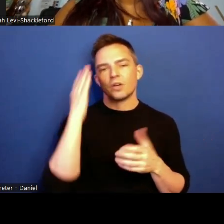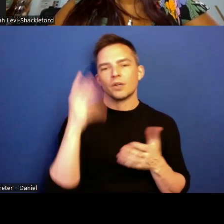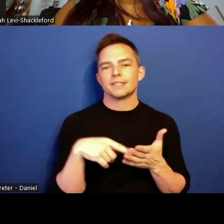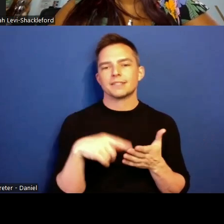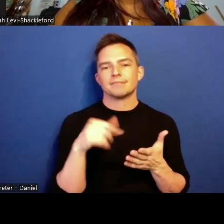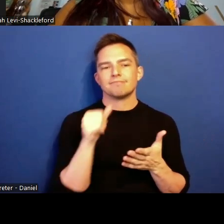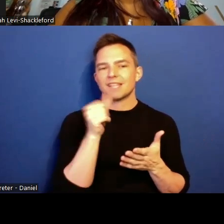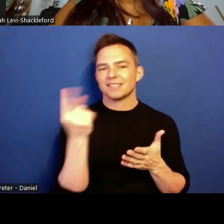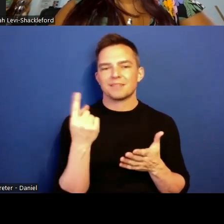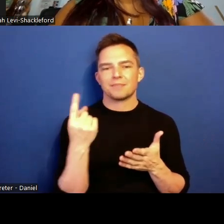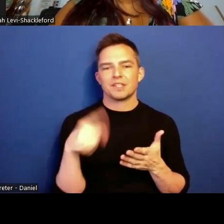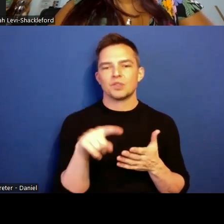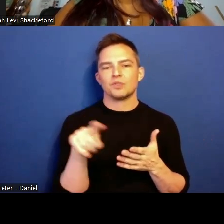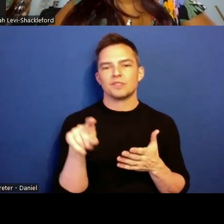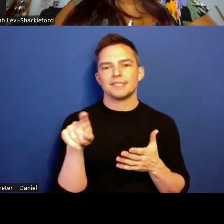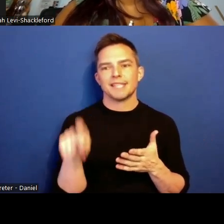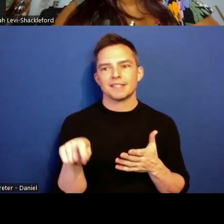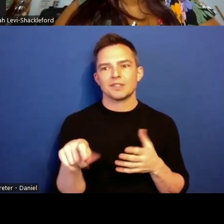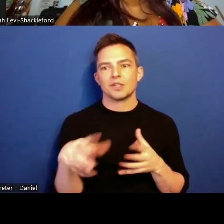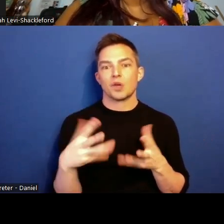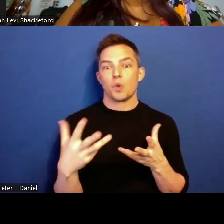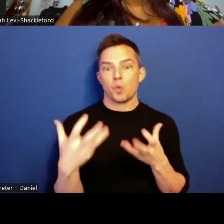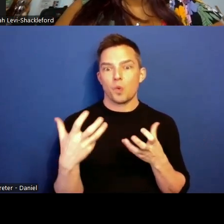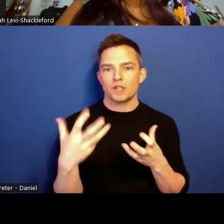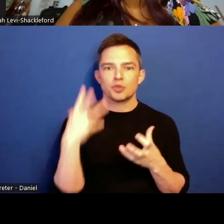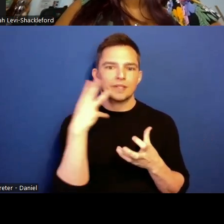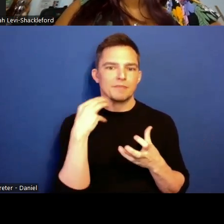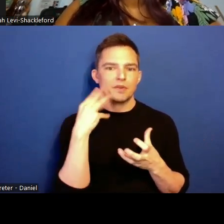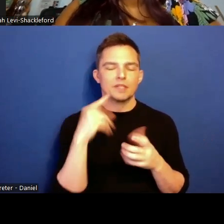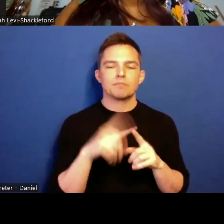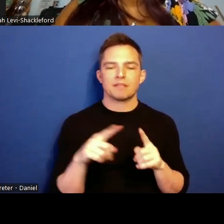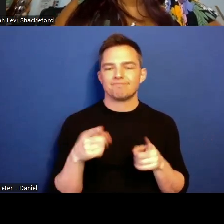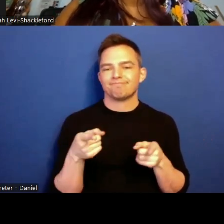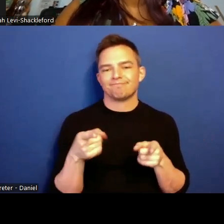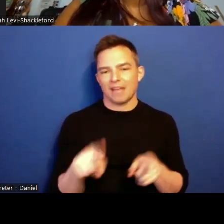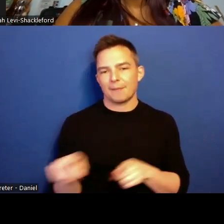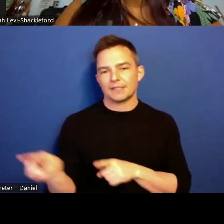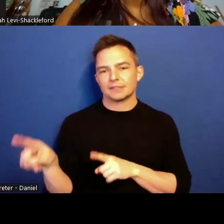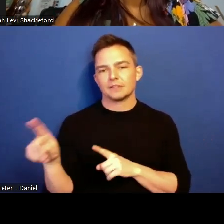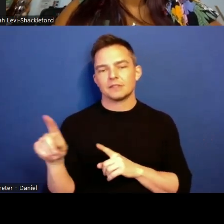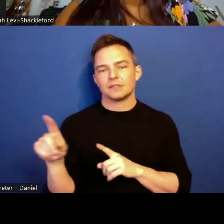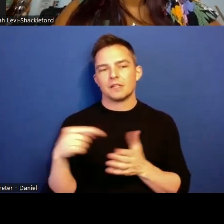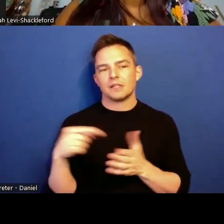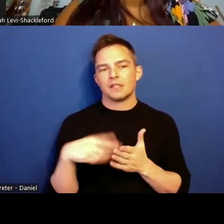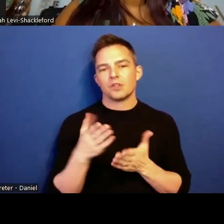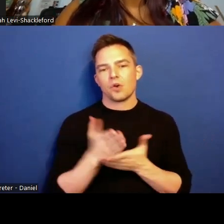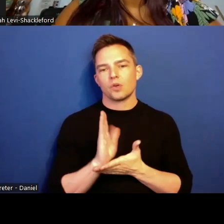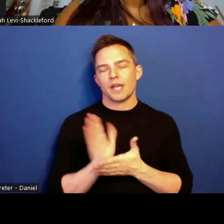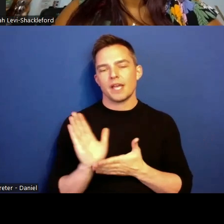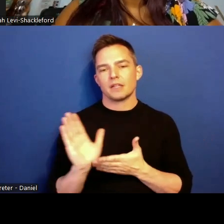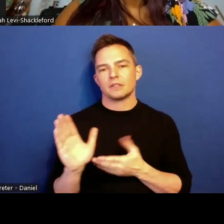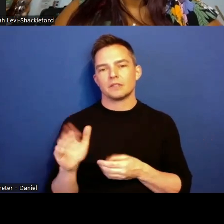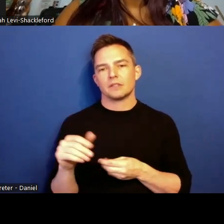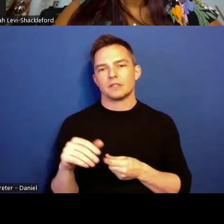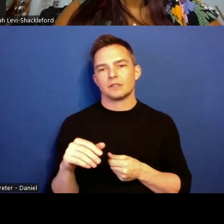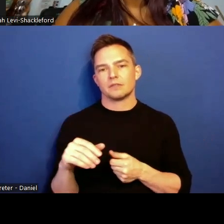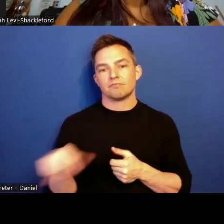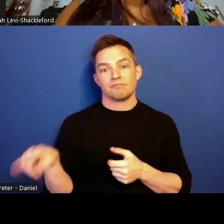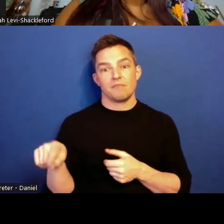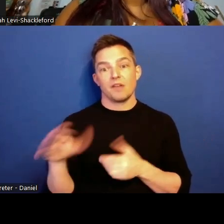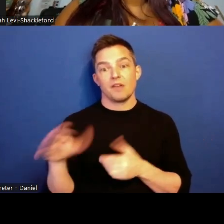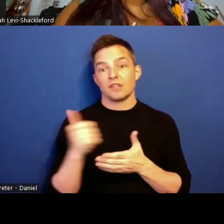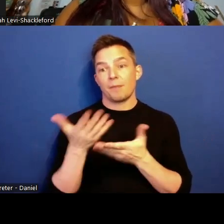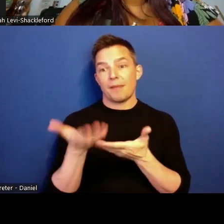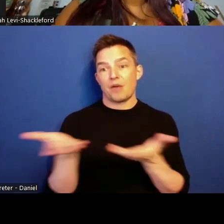not something that you necessarily want to experience, but it happens, and it's okay. And there is help out